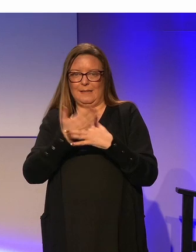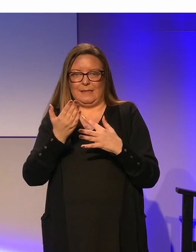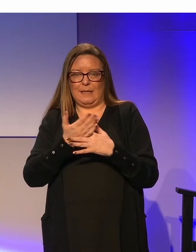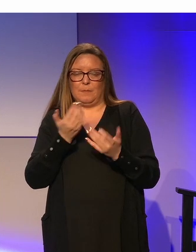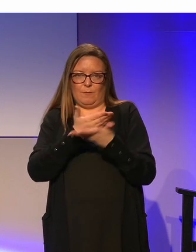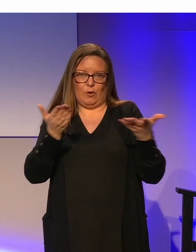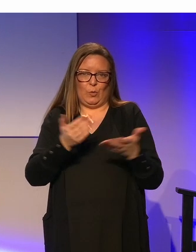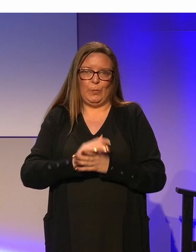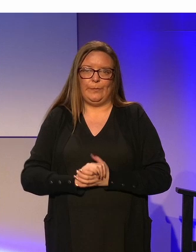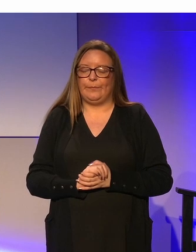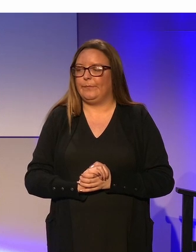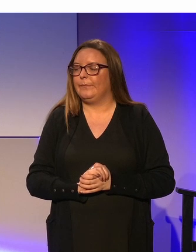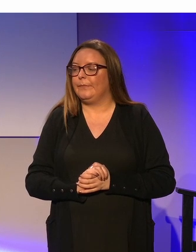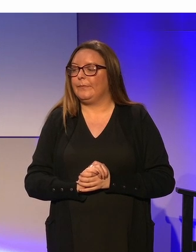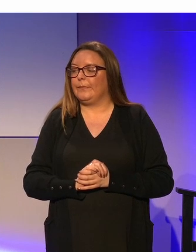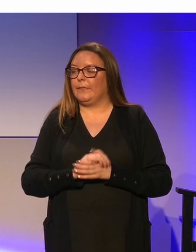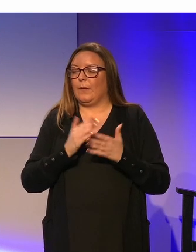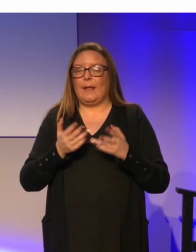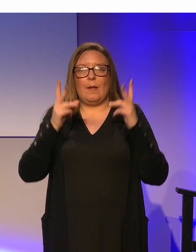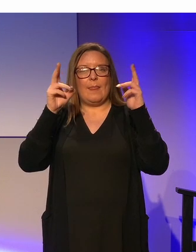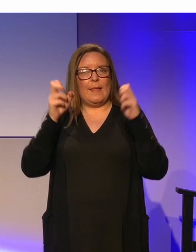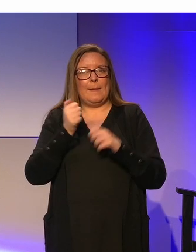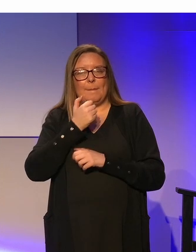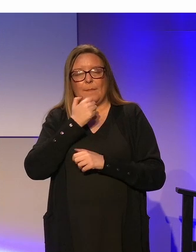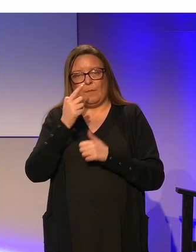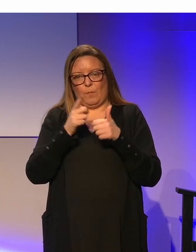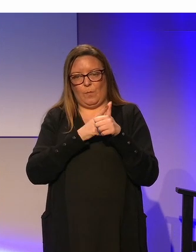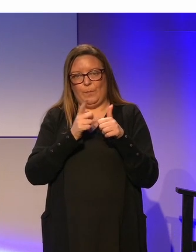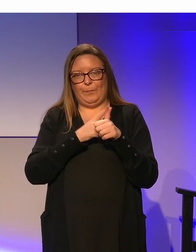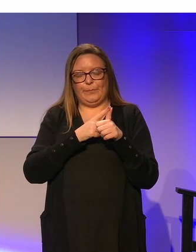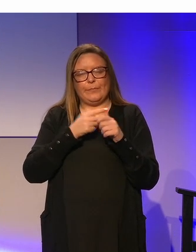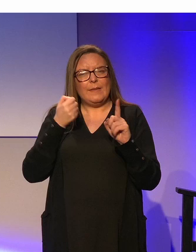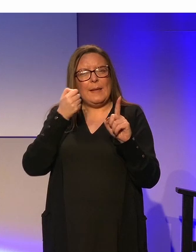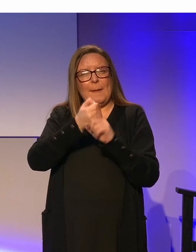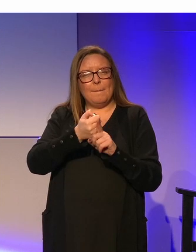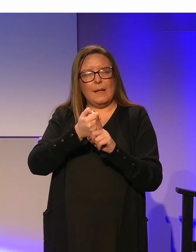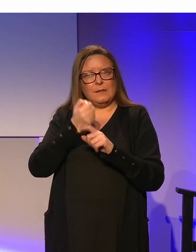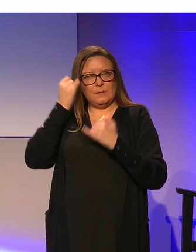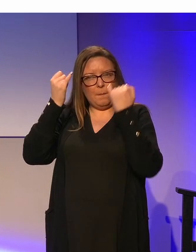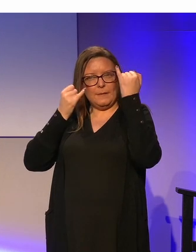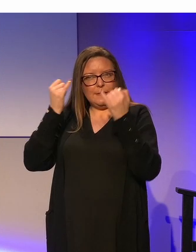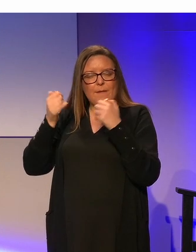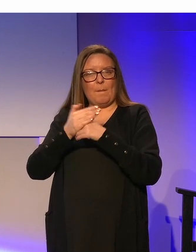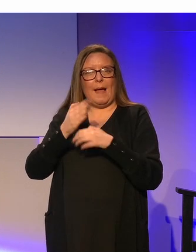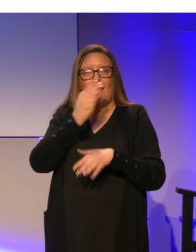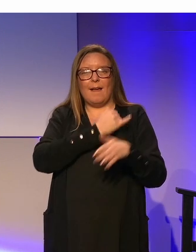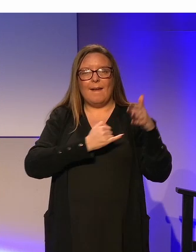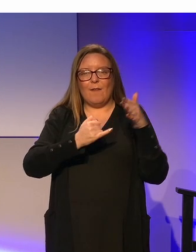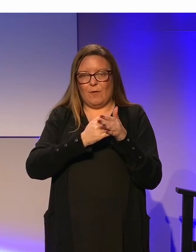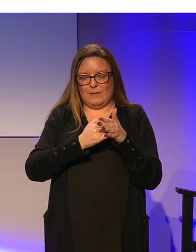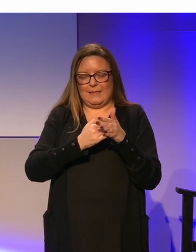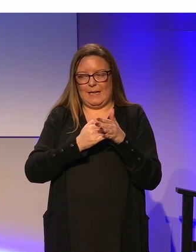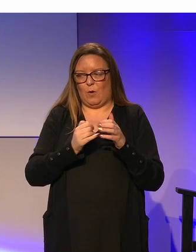you. So let's start with theme number 1, the impact as perceived by stakeholders. And there are